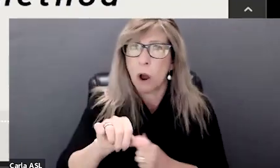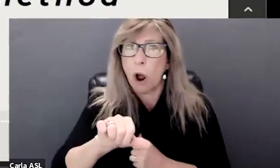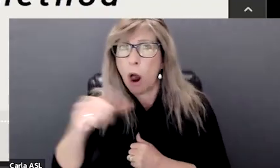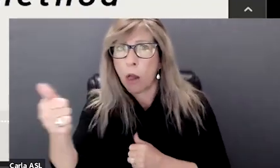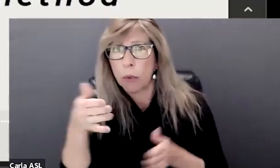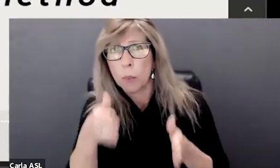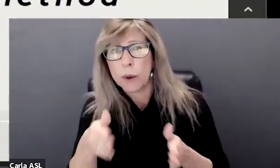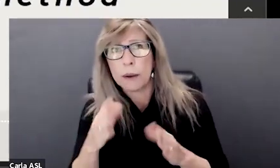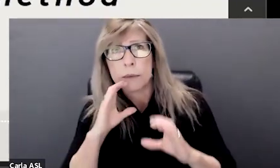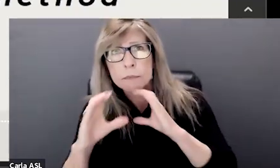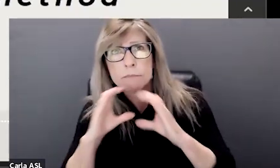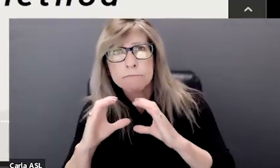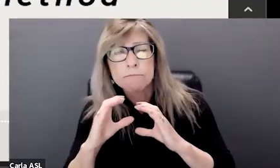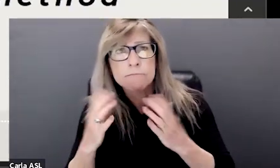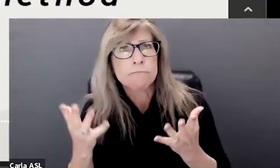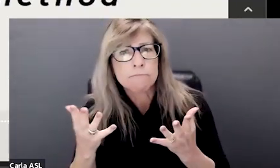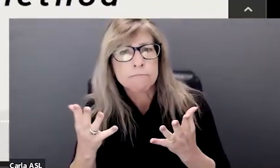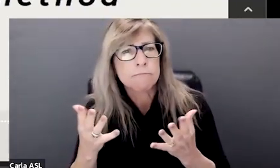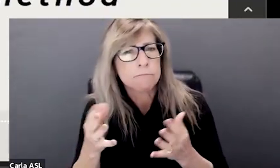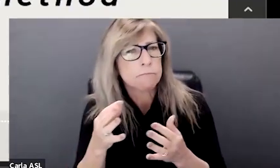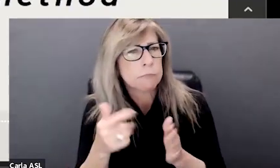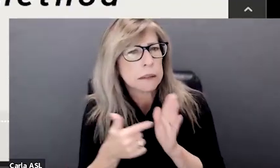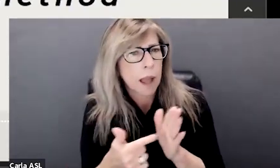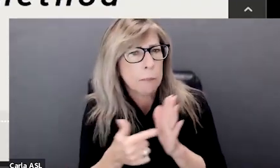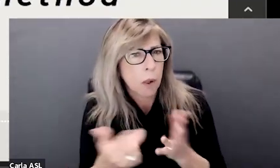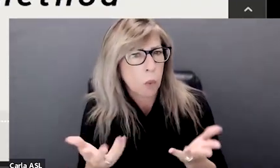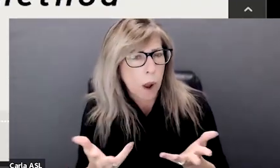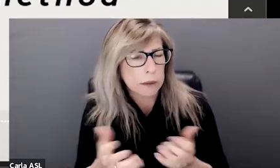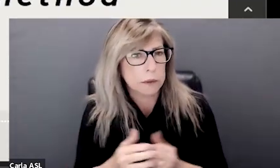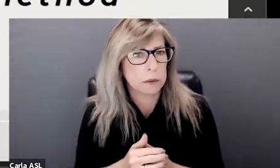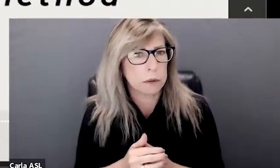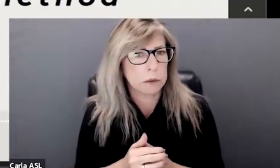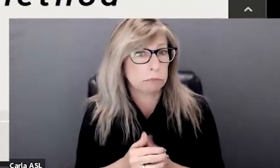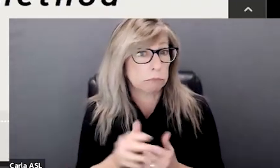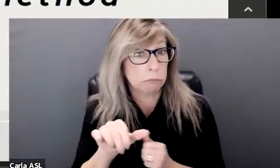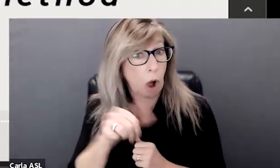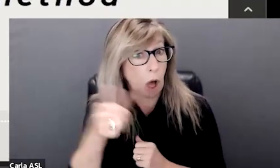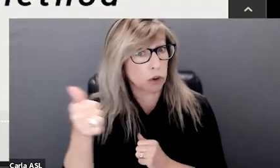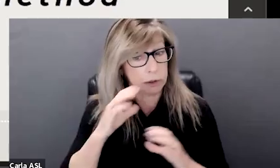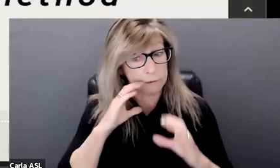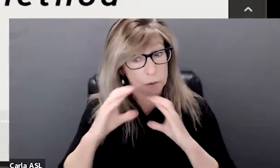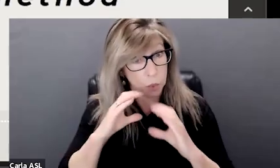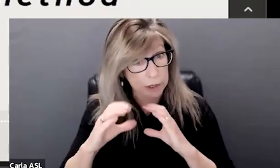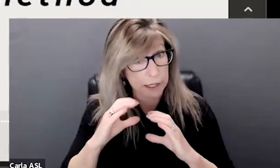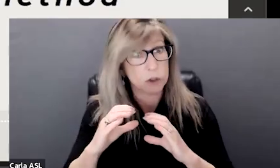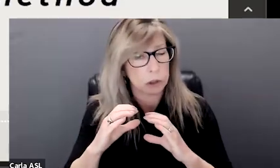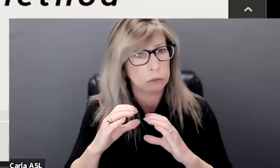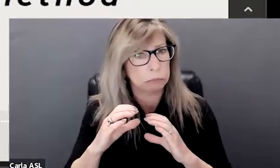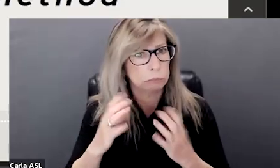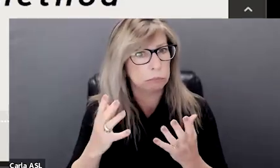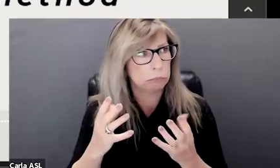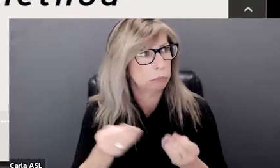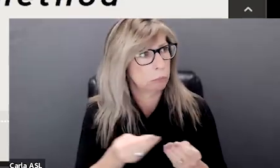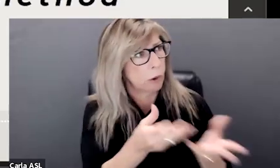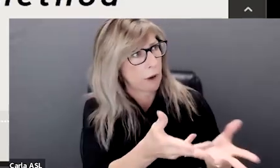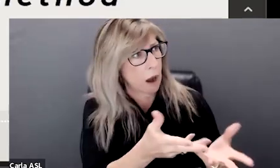communication method that could be offered to an employee or a candidate, and it would be a form of